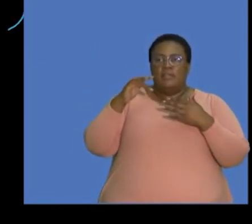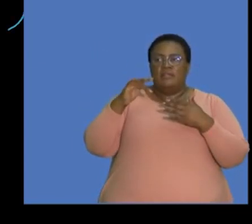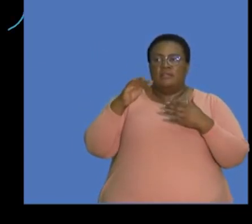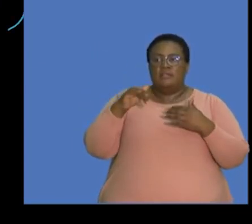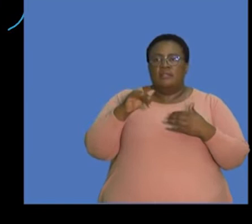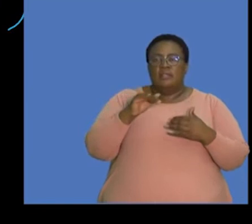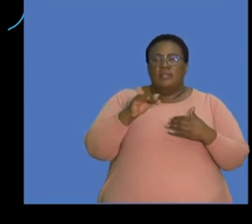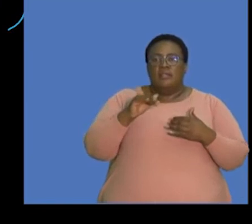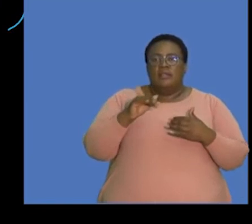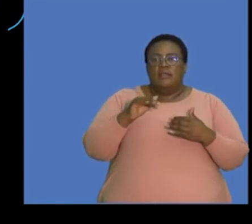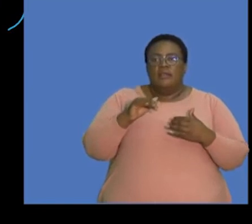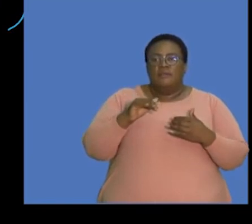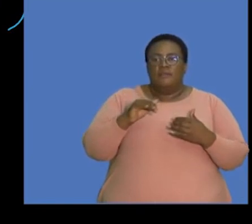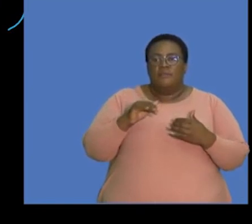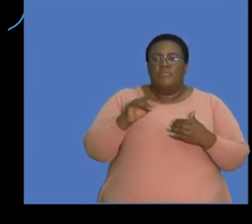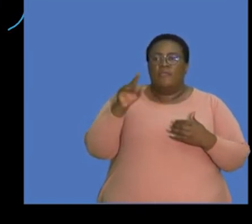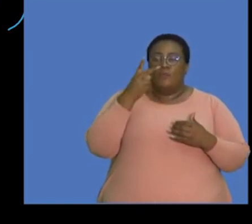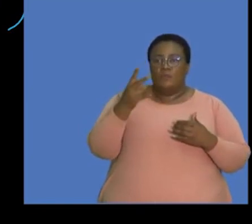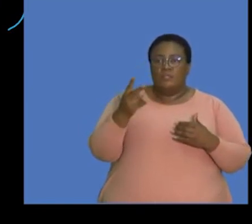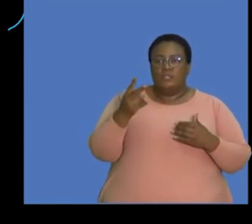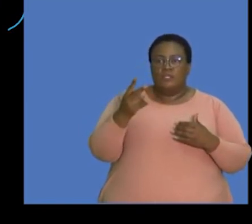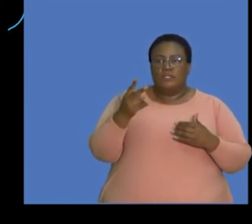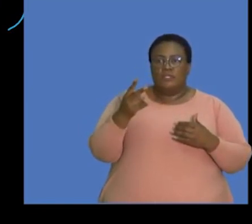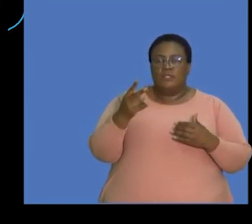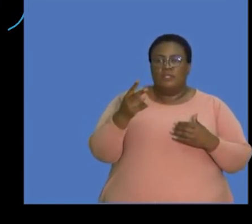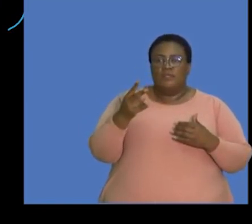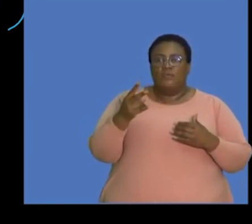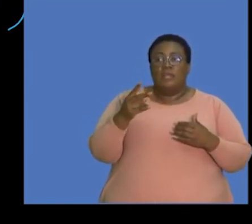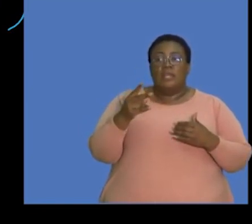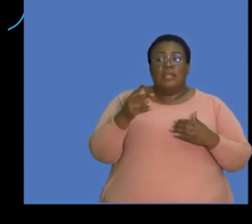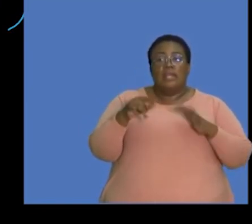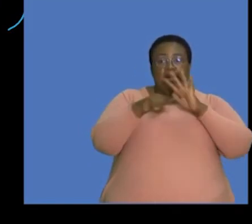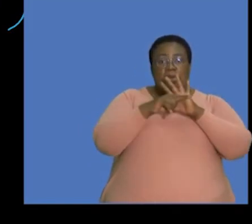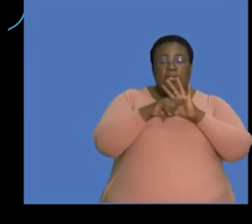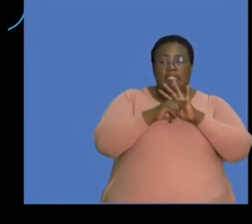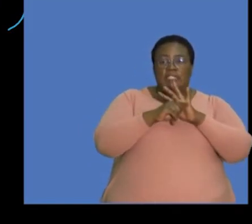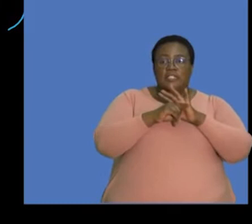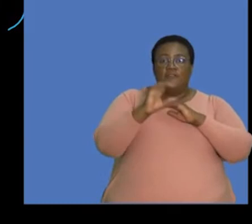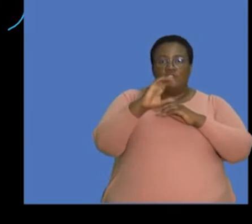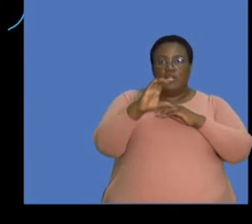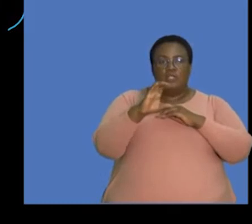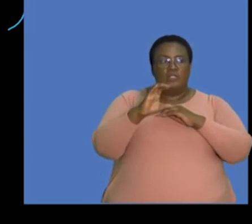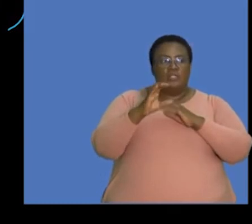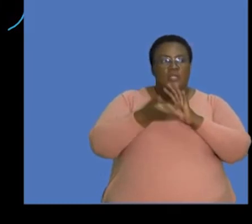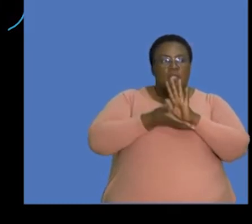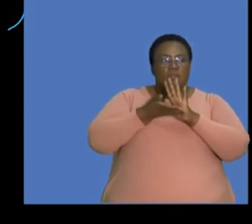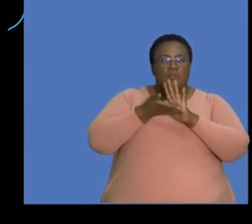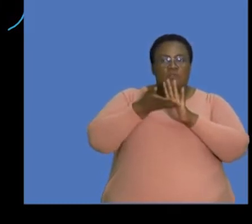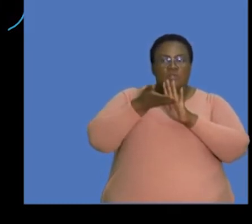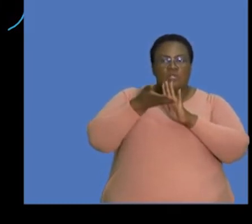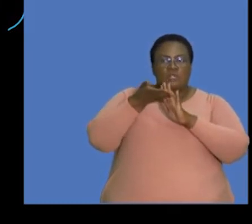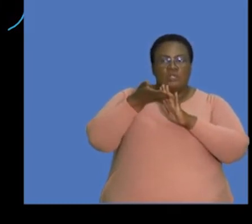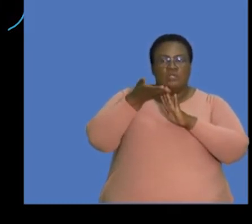that reduces to, that's the magnitude of the charge. So you'd realize that the extent of negative charge increases as